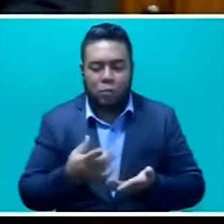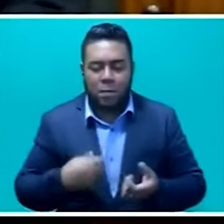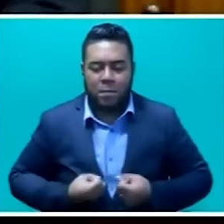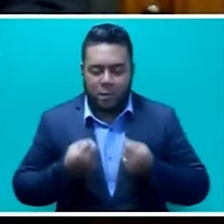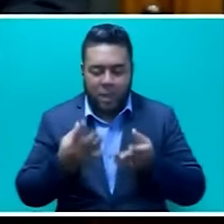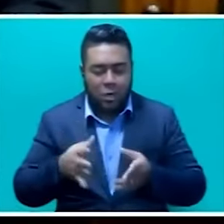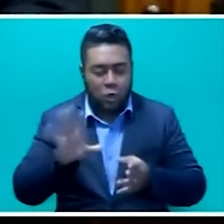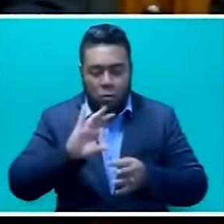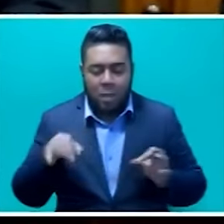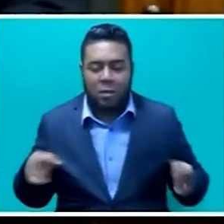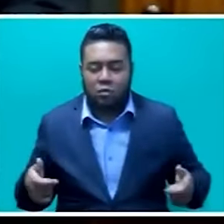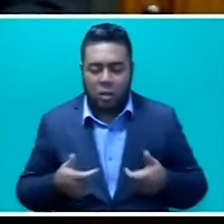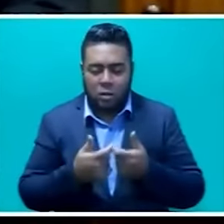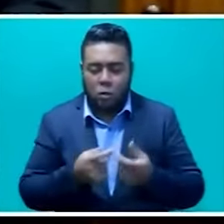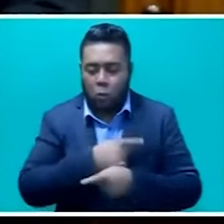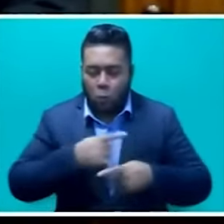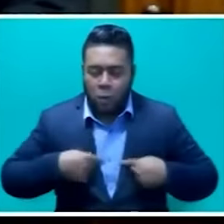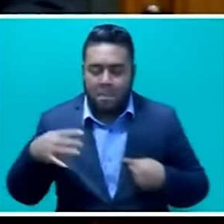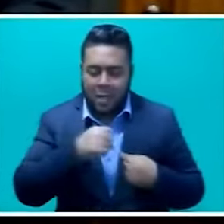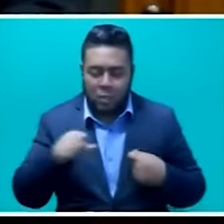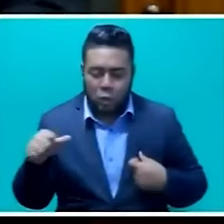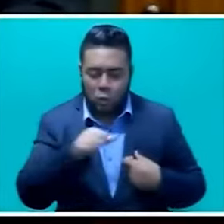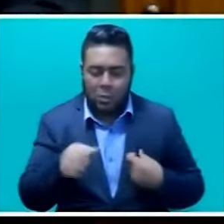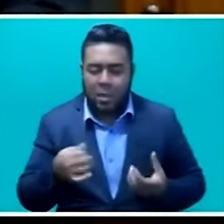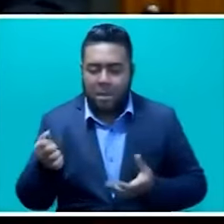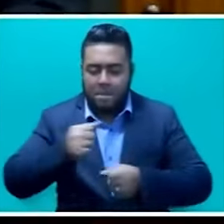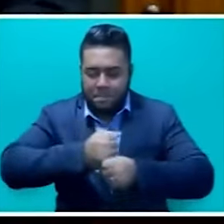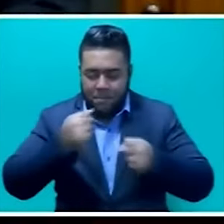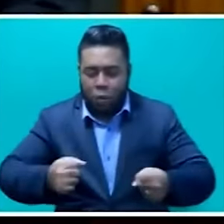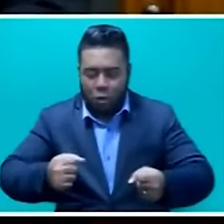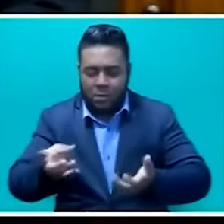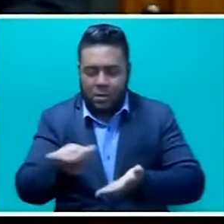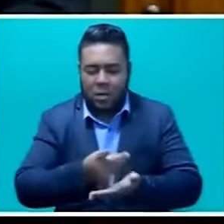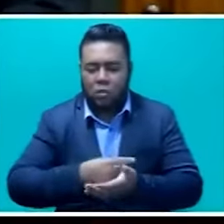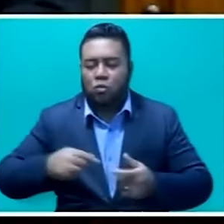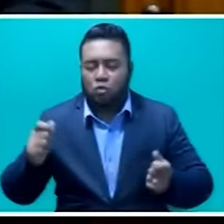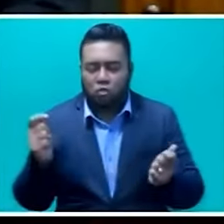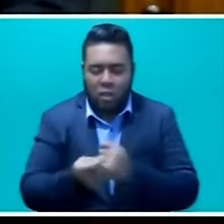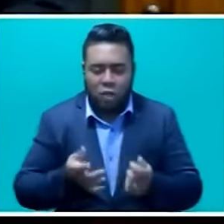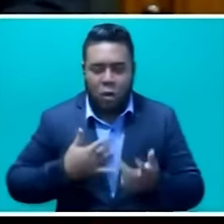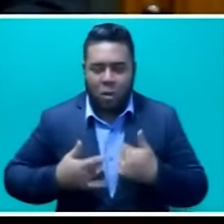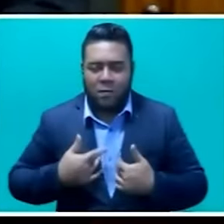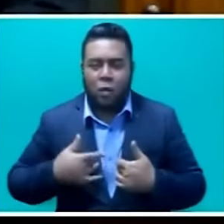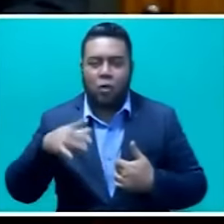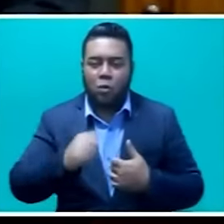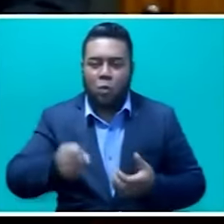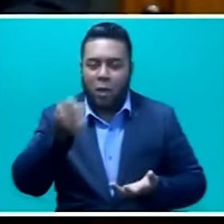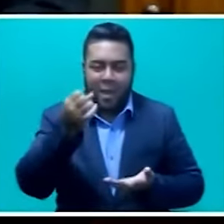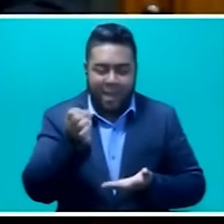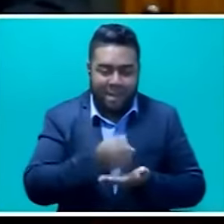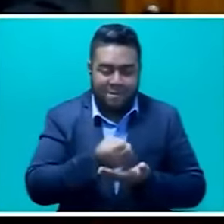despite the challenges. We must use the power of data to change our lives through evidence-based